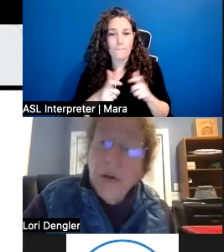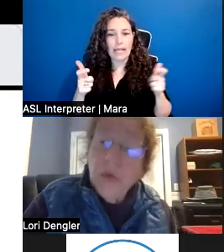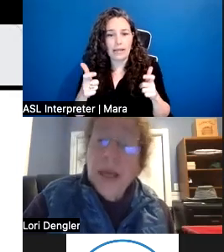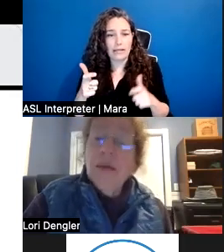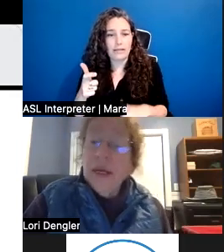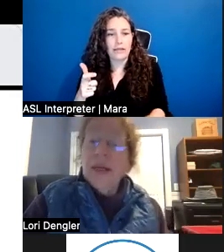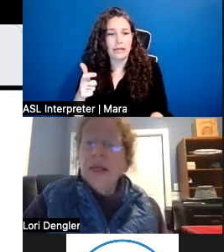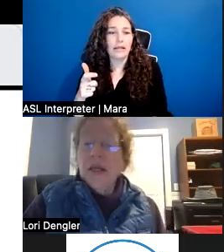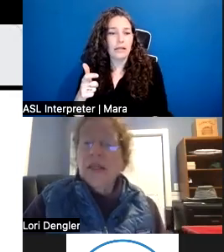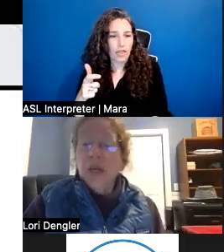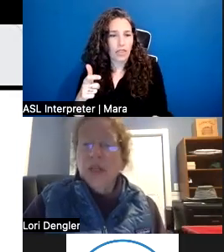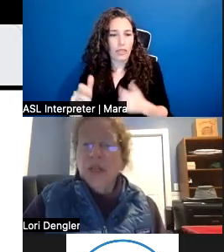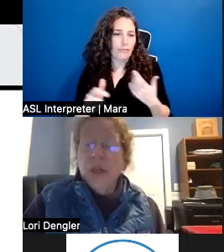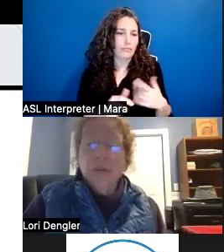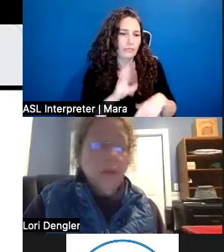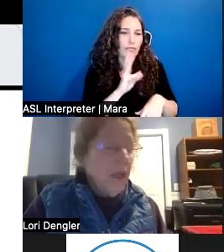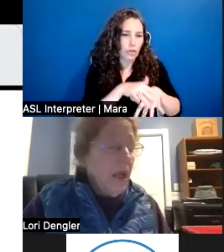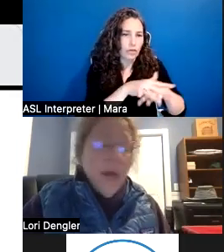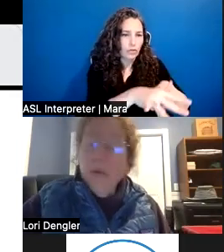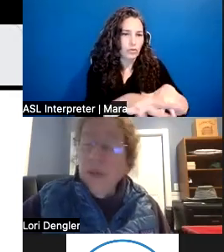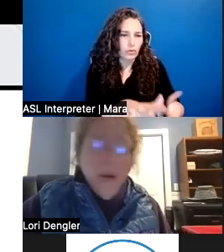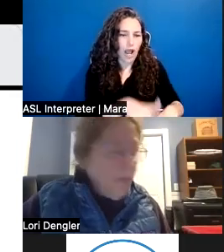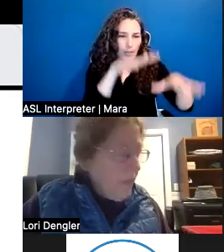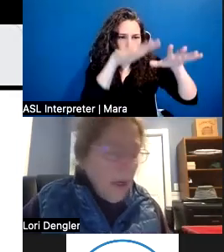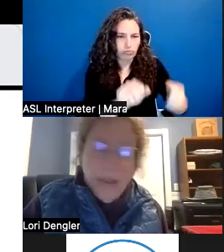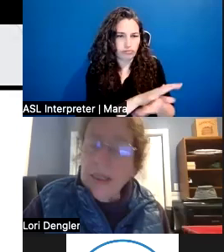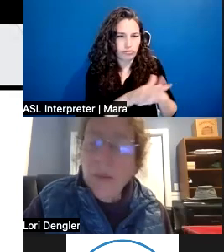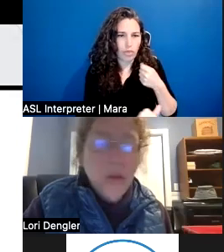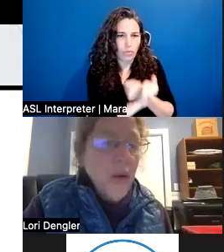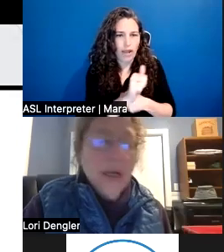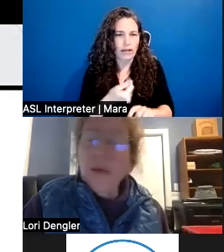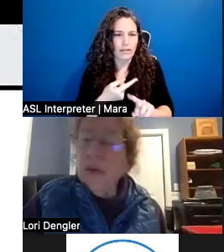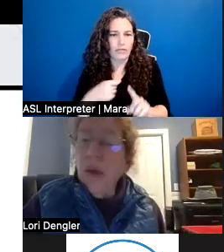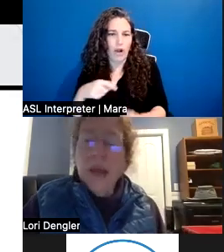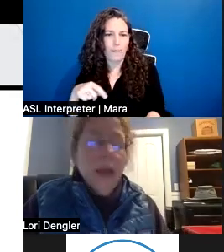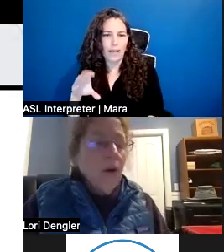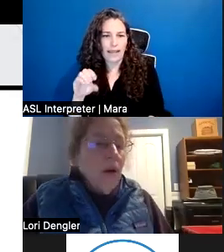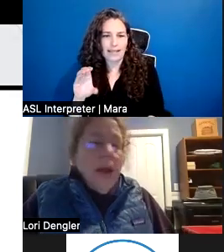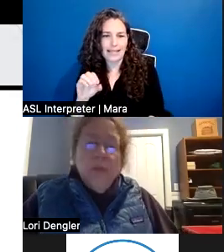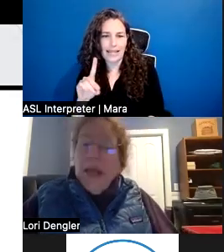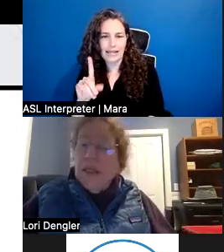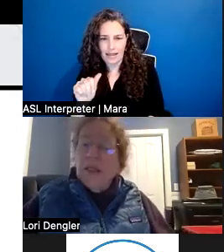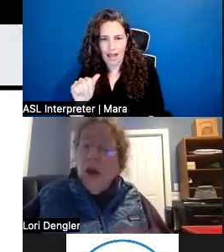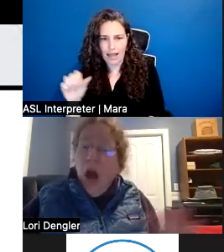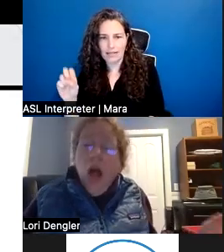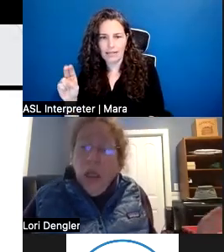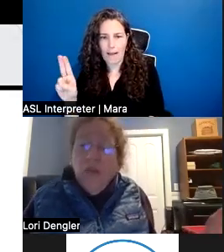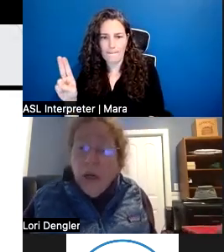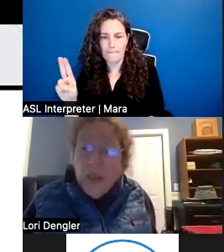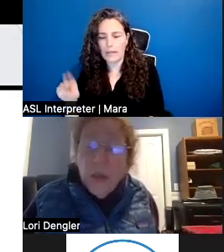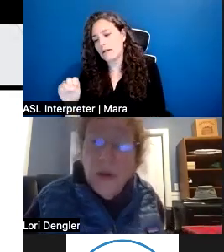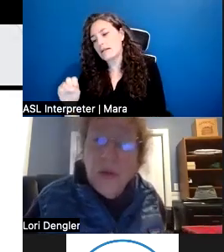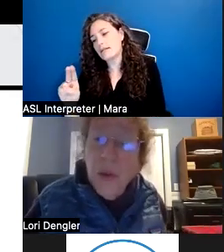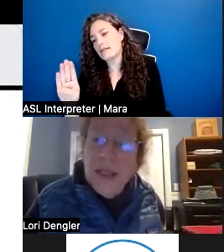9 earthquake on the Cascadia subduction zone. The December 20th earthquake and basically all of